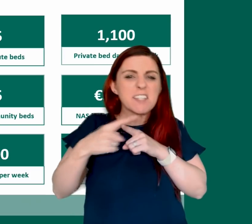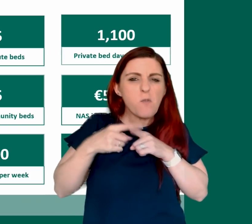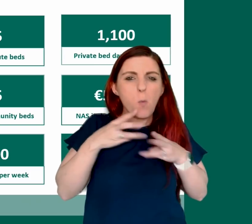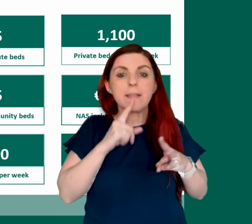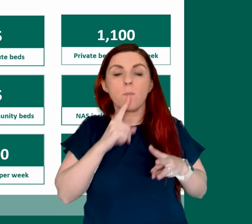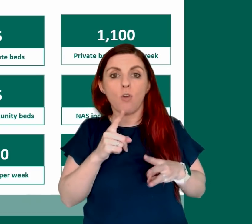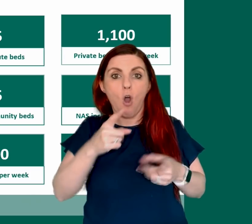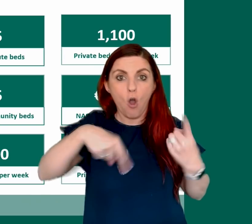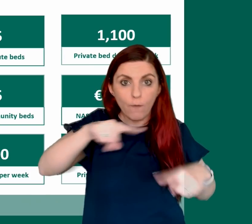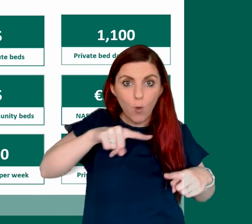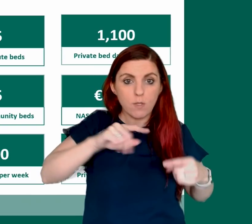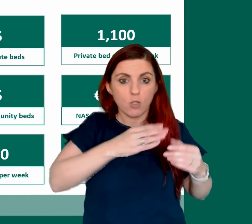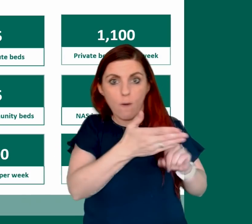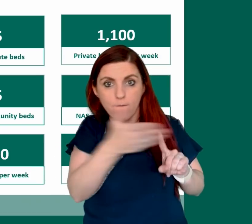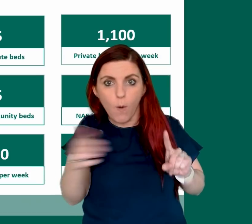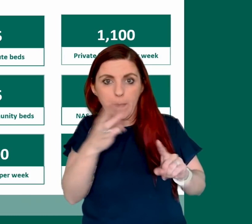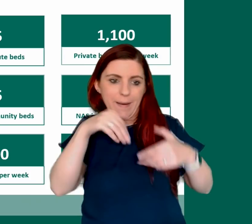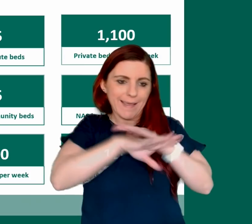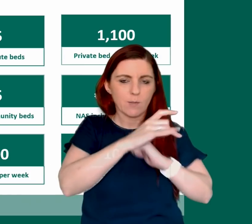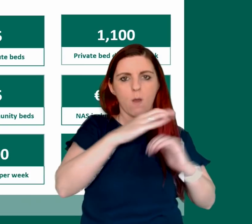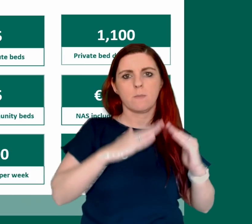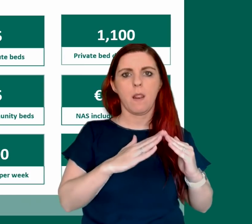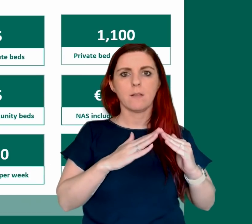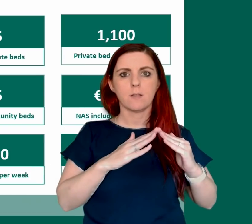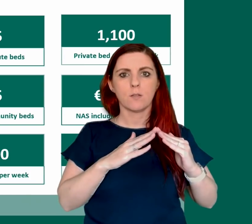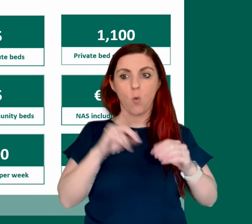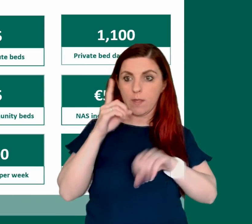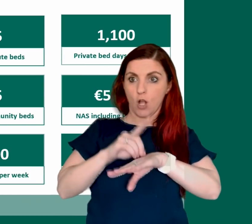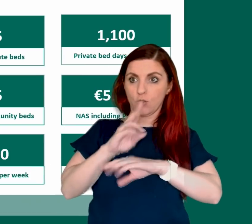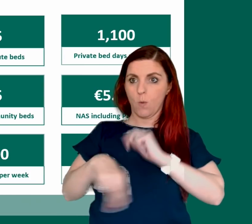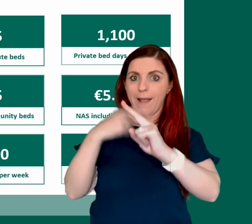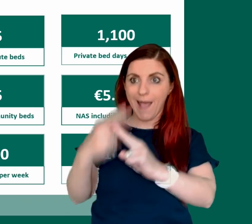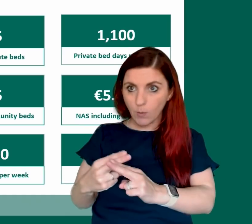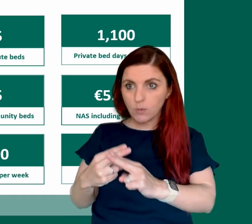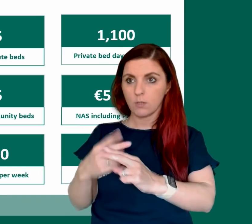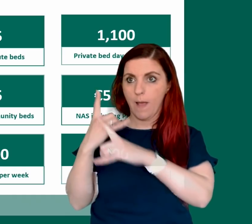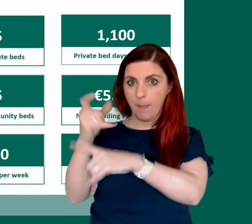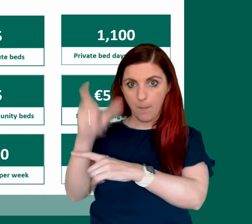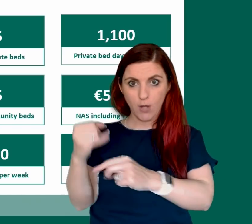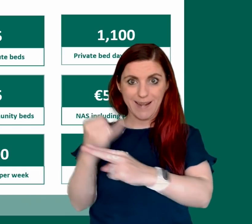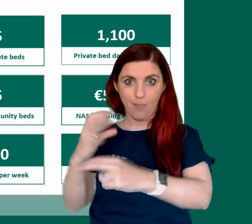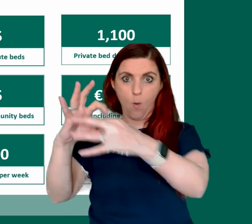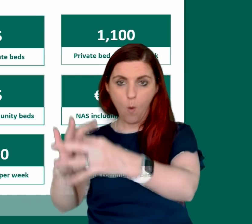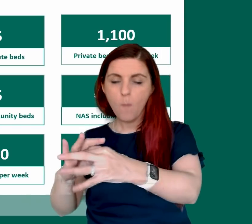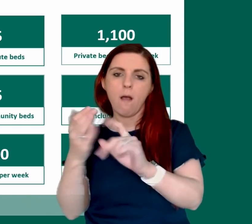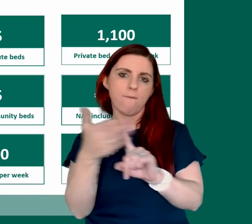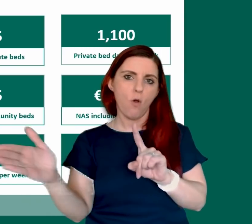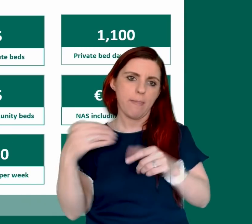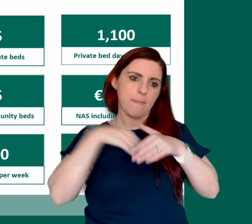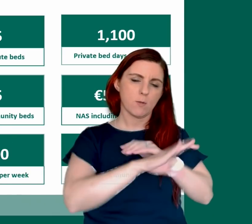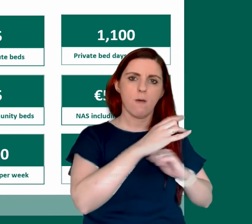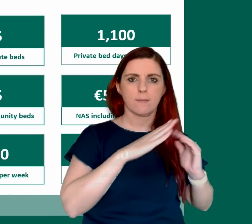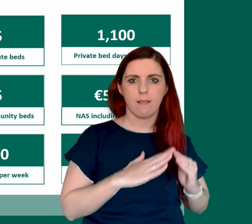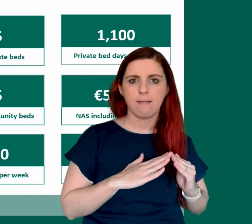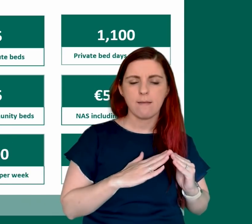keeping people away from the hospital by going out and actually addressing an issue in the home to avoid them coming in. GP diagnostics,